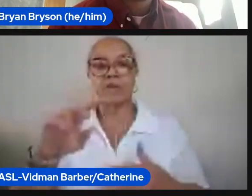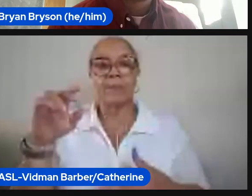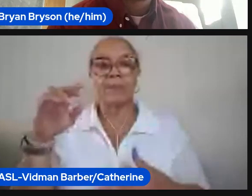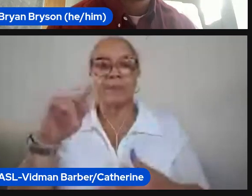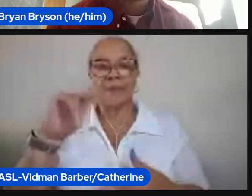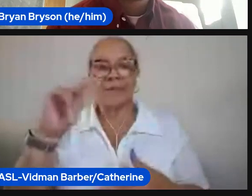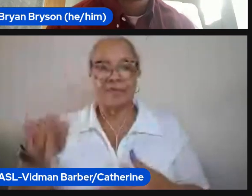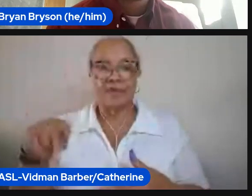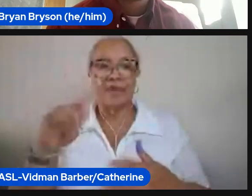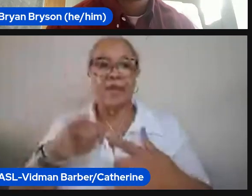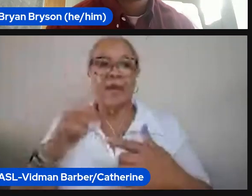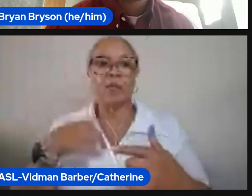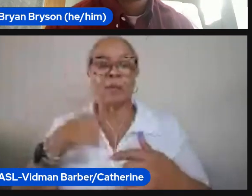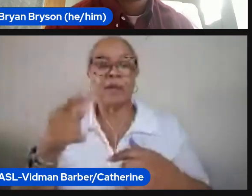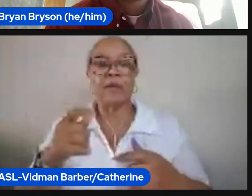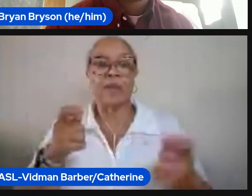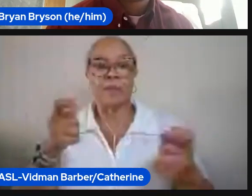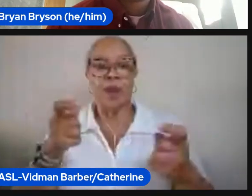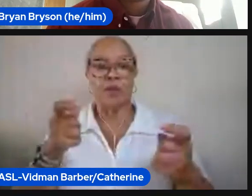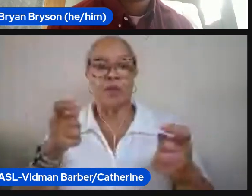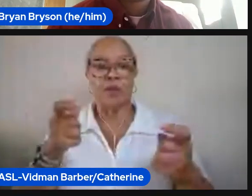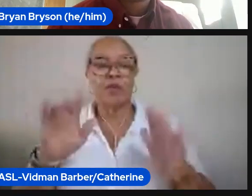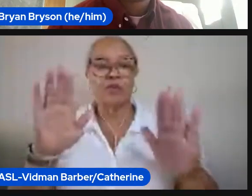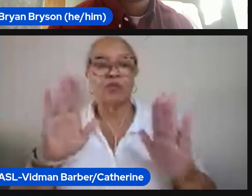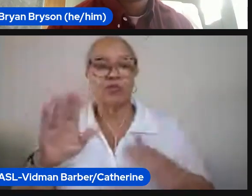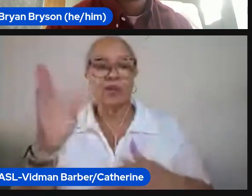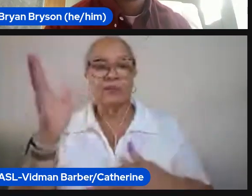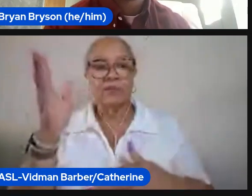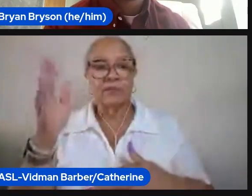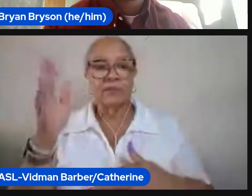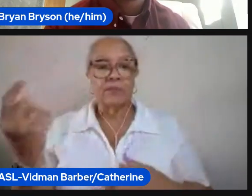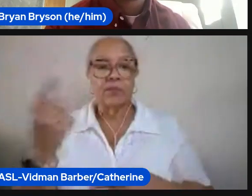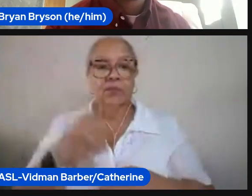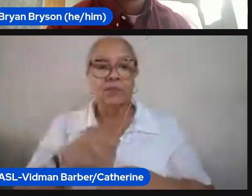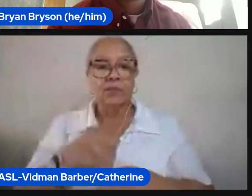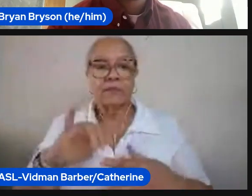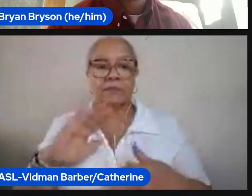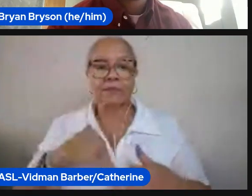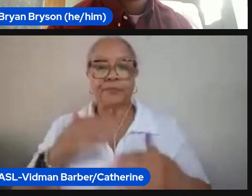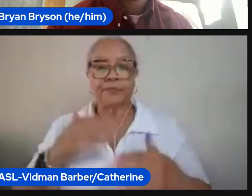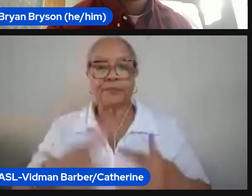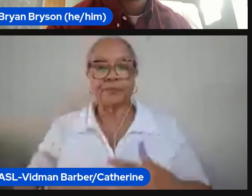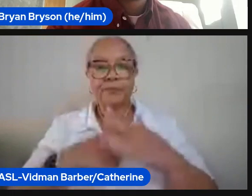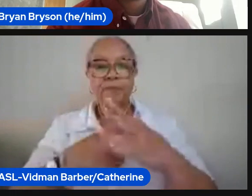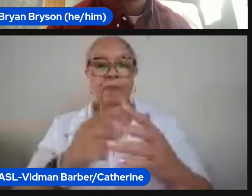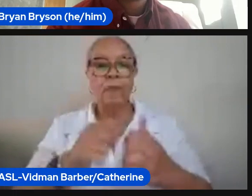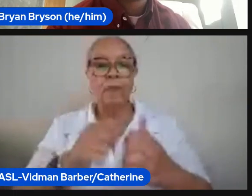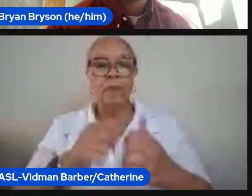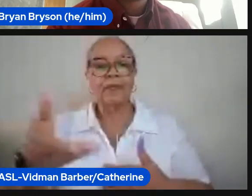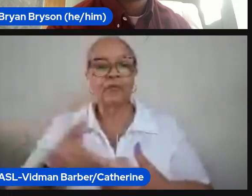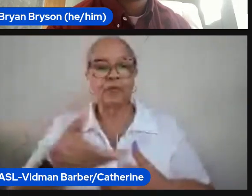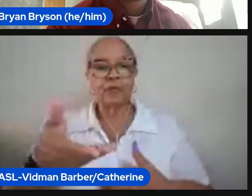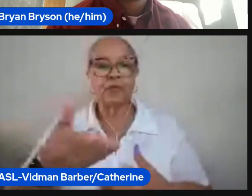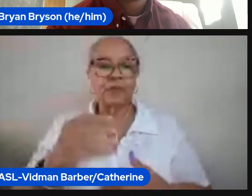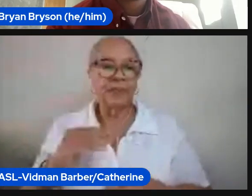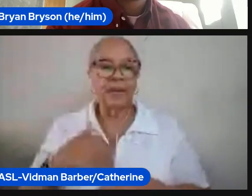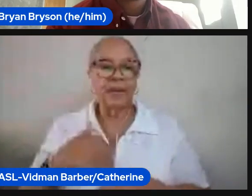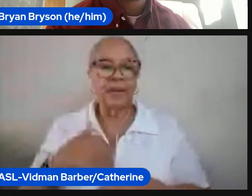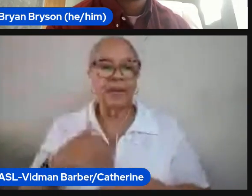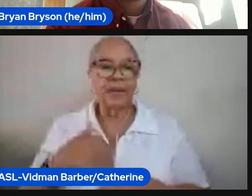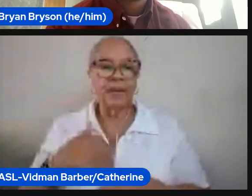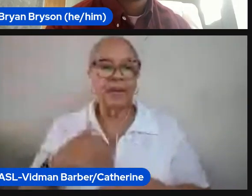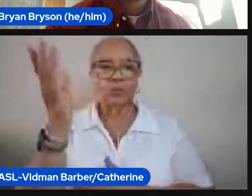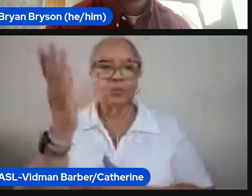be the moderator for this great session today. And I will start by introducing our two speakers